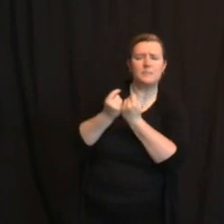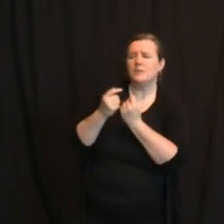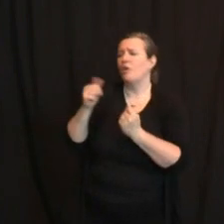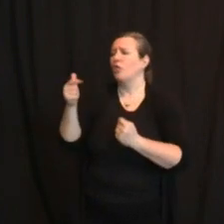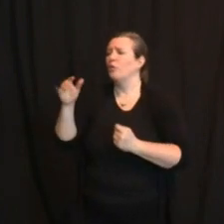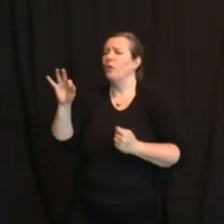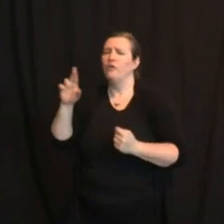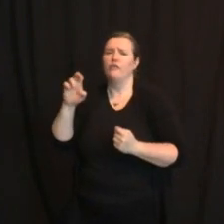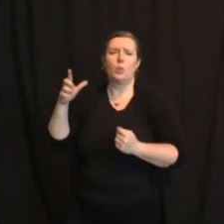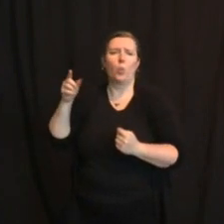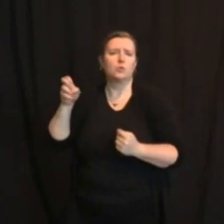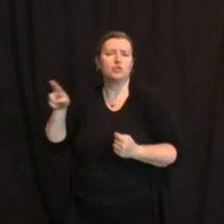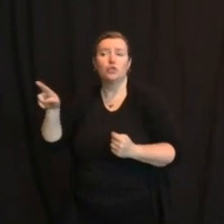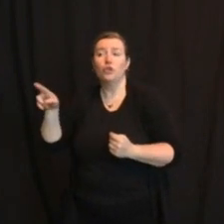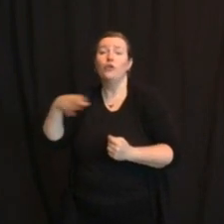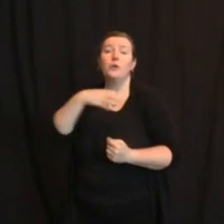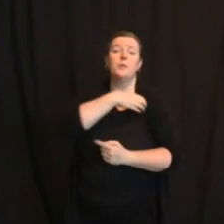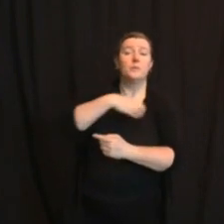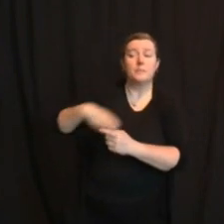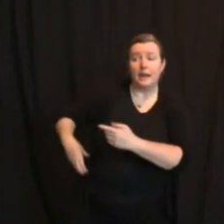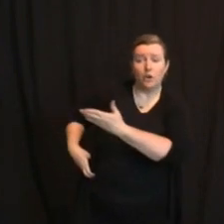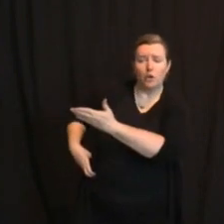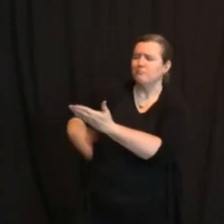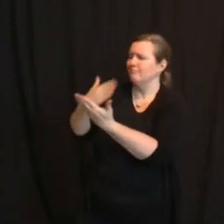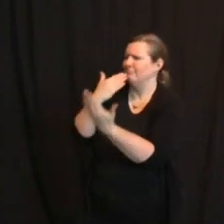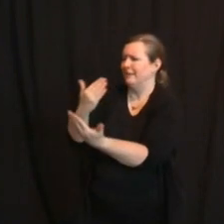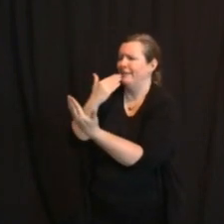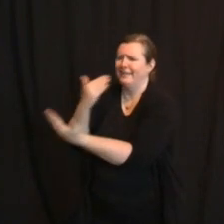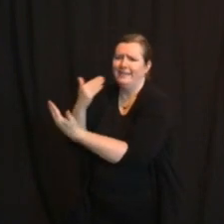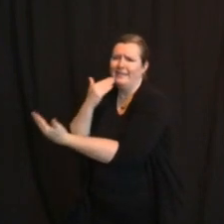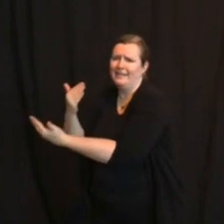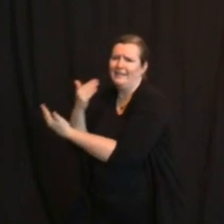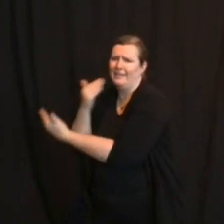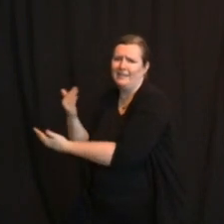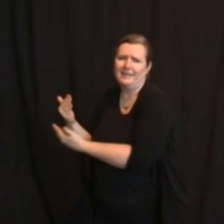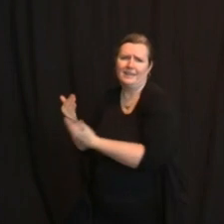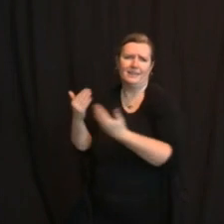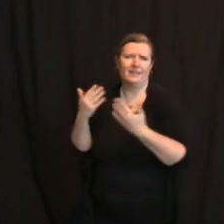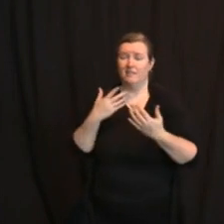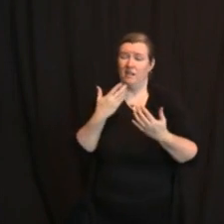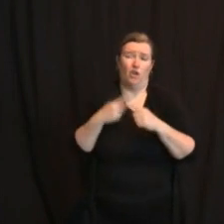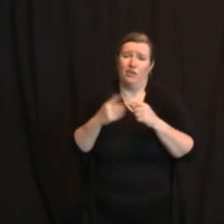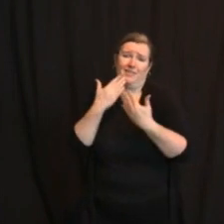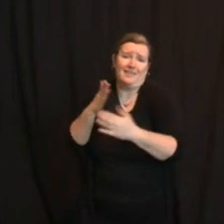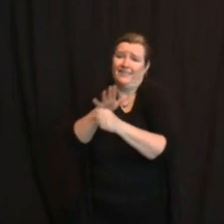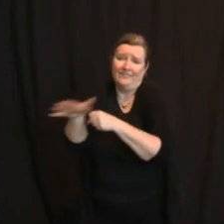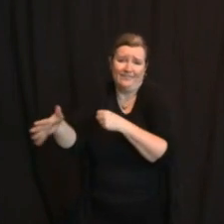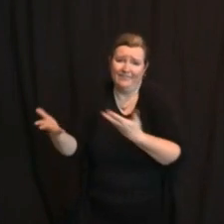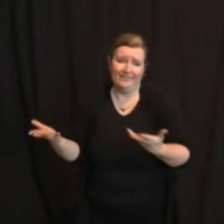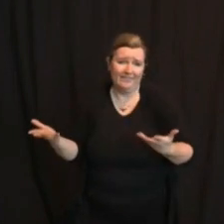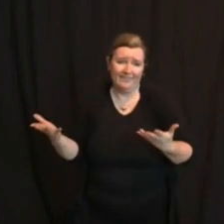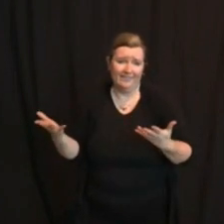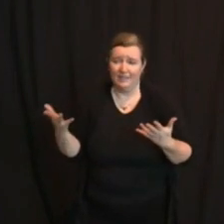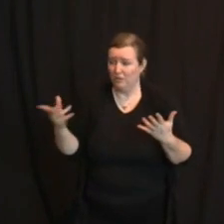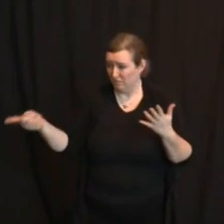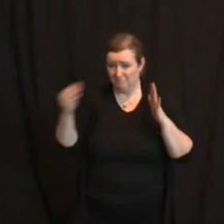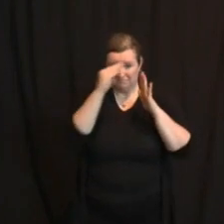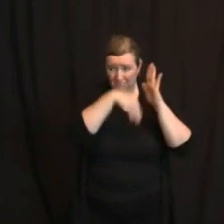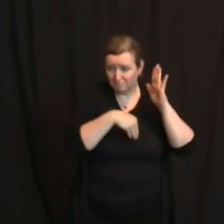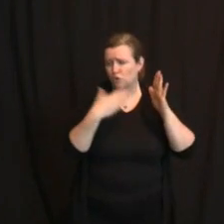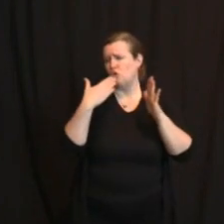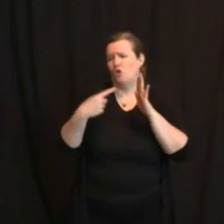the communities, cannot thank you enough. And again, you put together a really good model in many